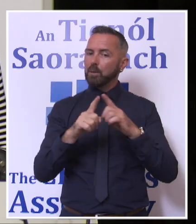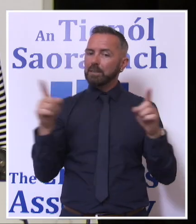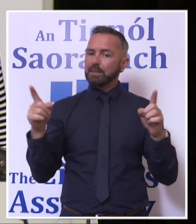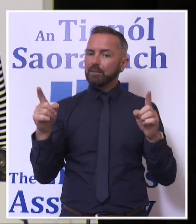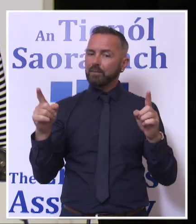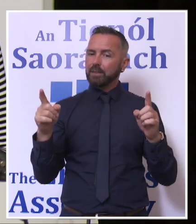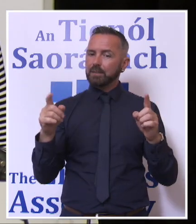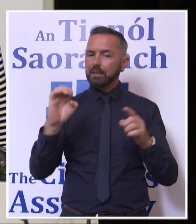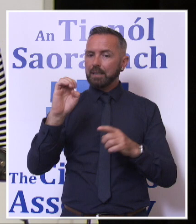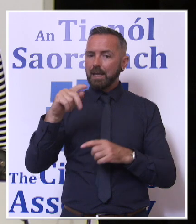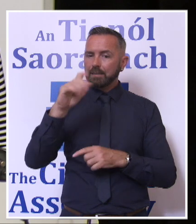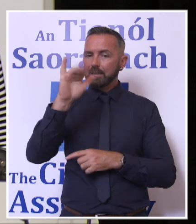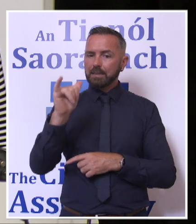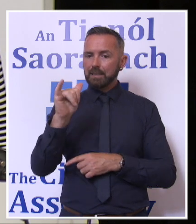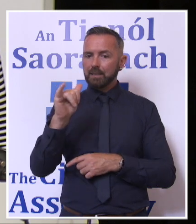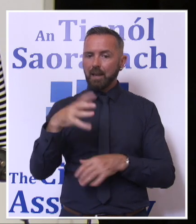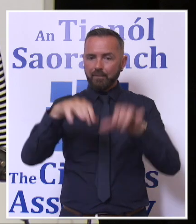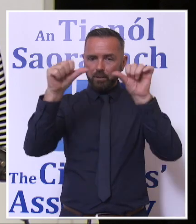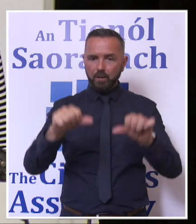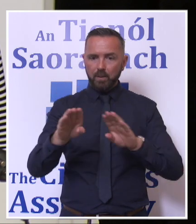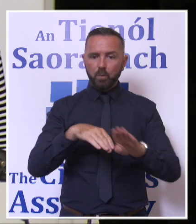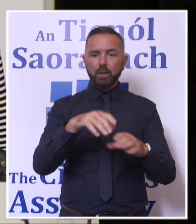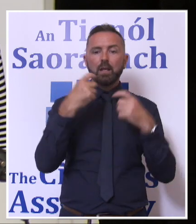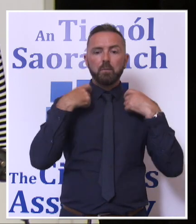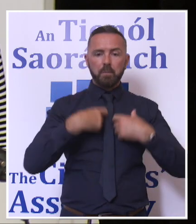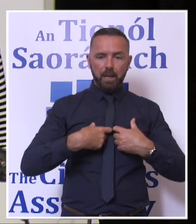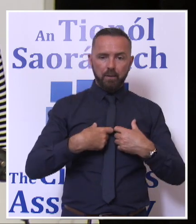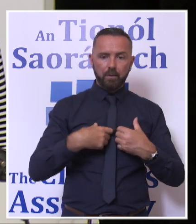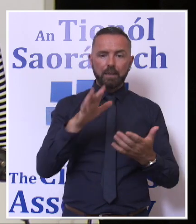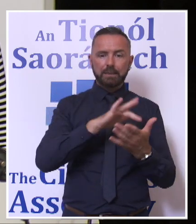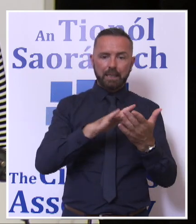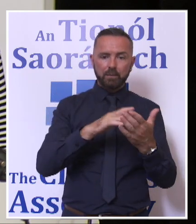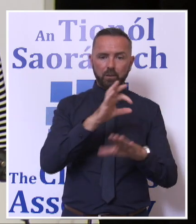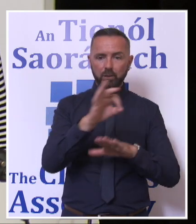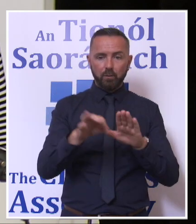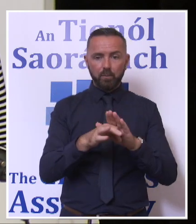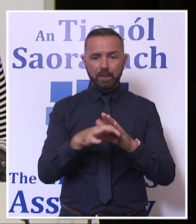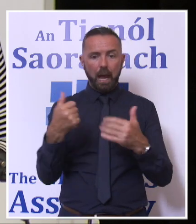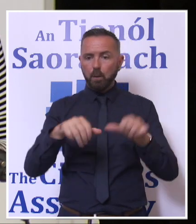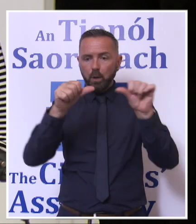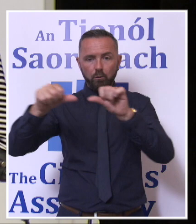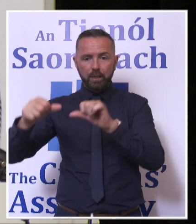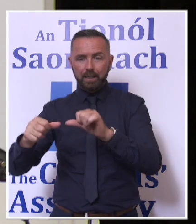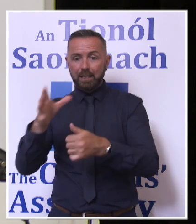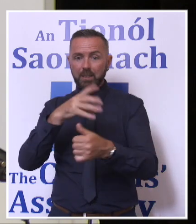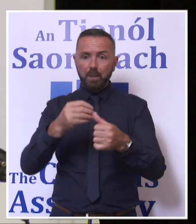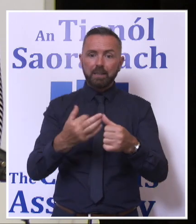reach agreement between mayor, councillors and central government, especially if there's different political opinions or affiliations in the mix?